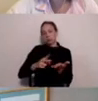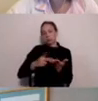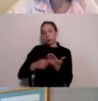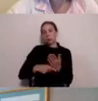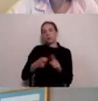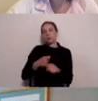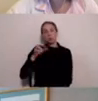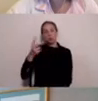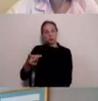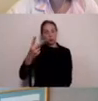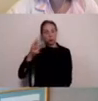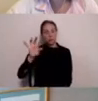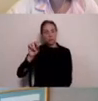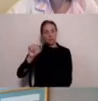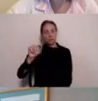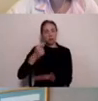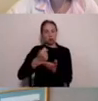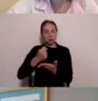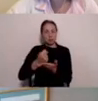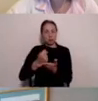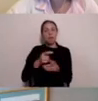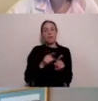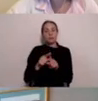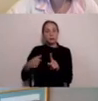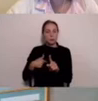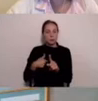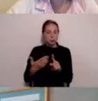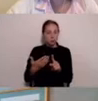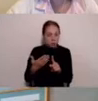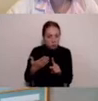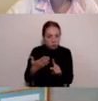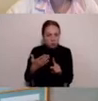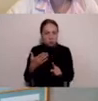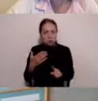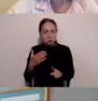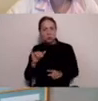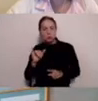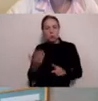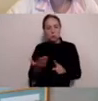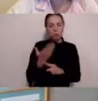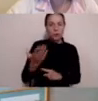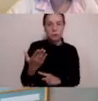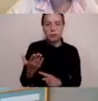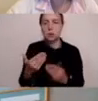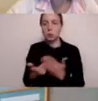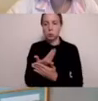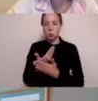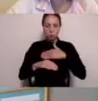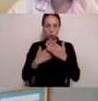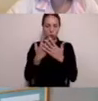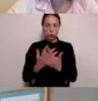added to the recommended uniform screening panel 2 years ago. We're celebrating the anniversary this